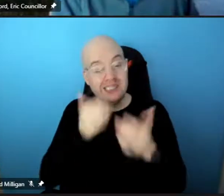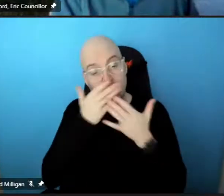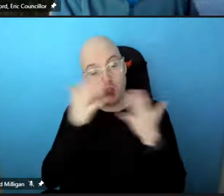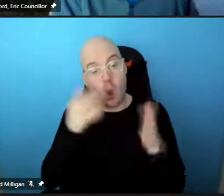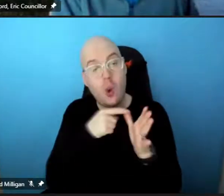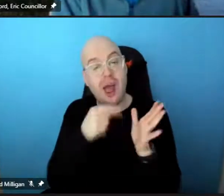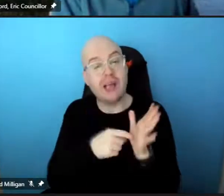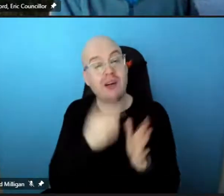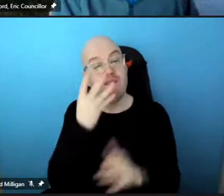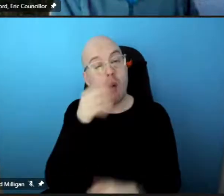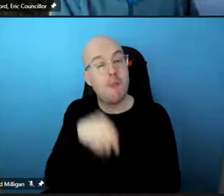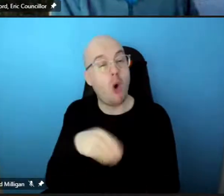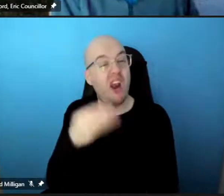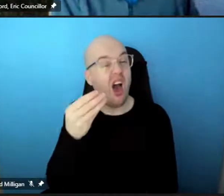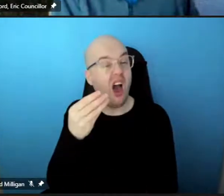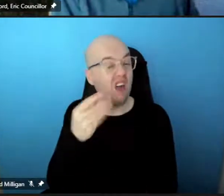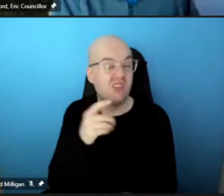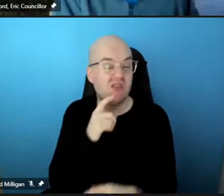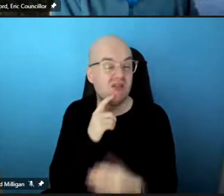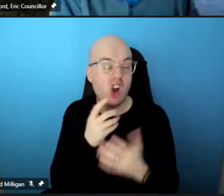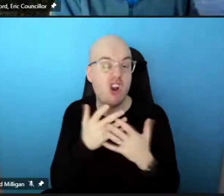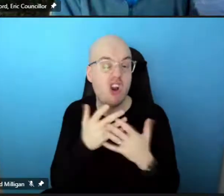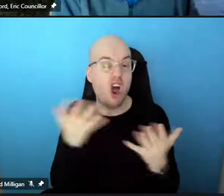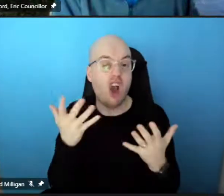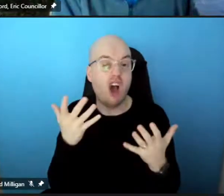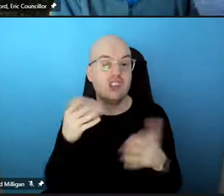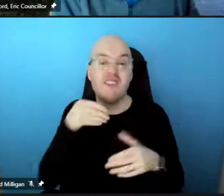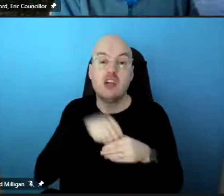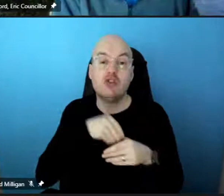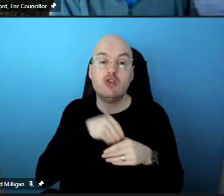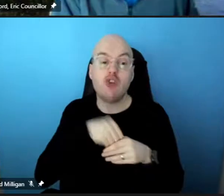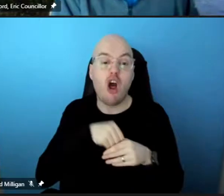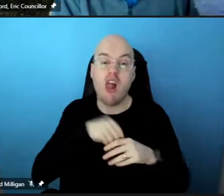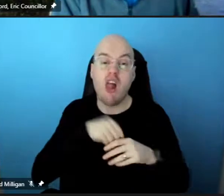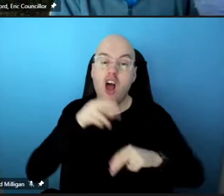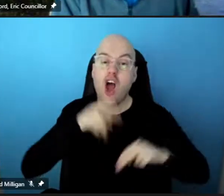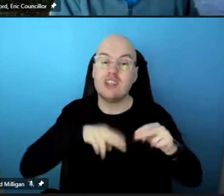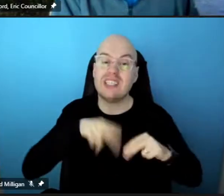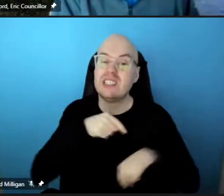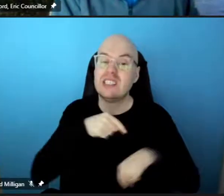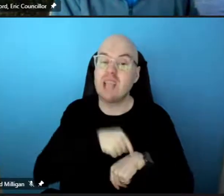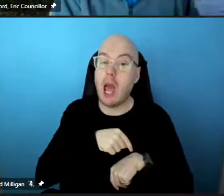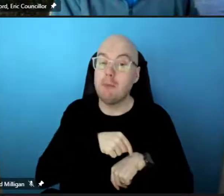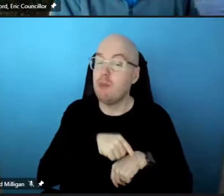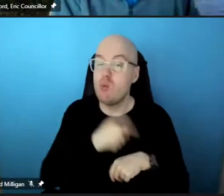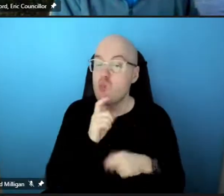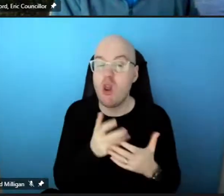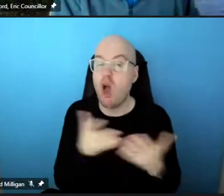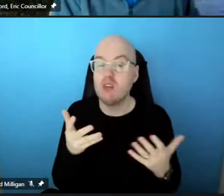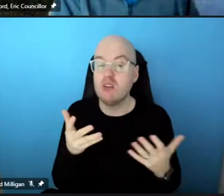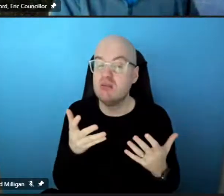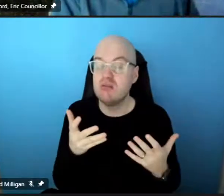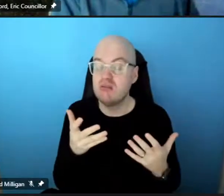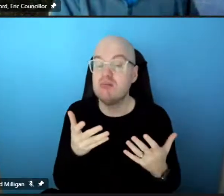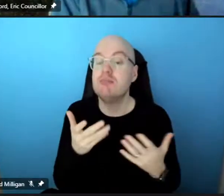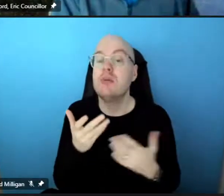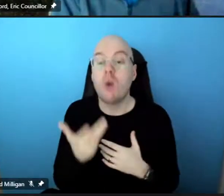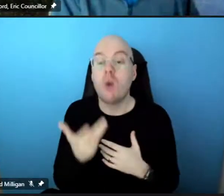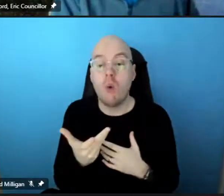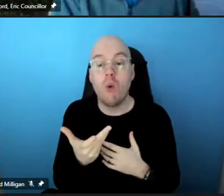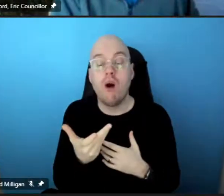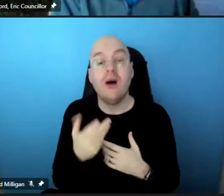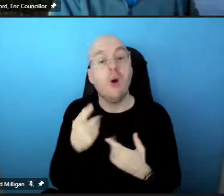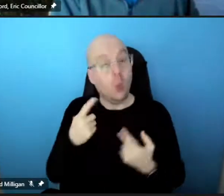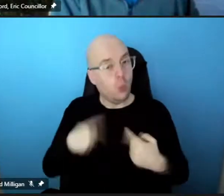there's not been a significant amount of internal audit time spent concluding this type of work in that period. But we